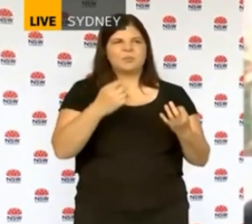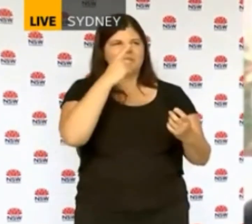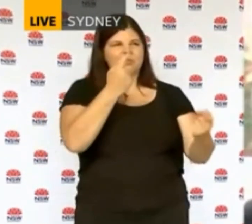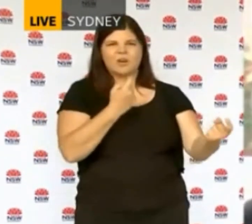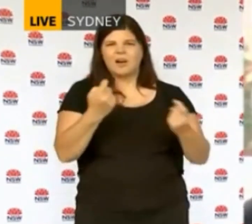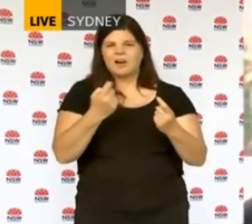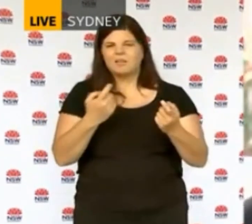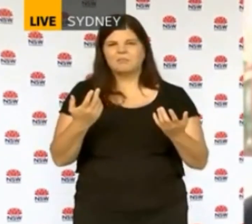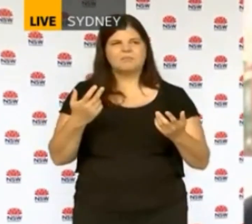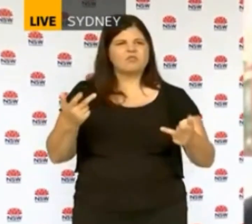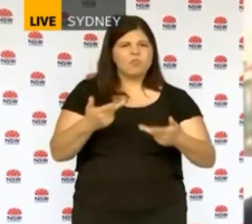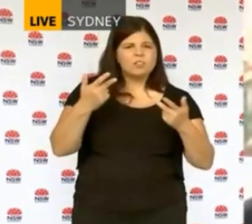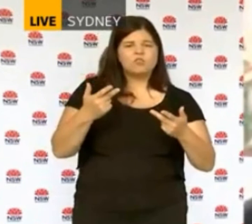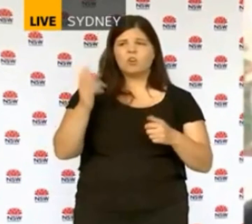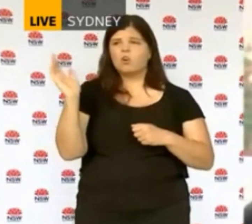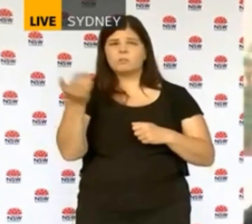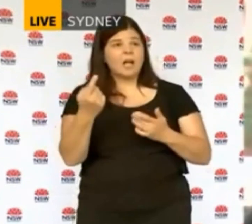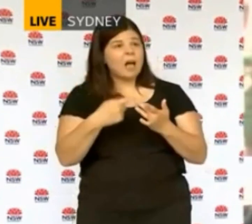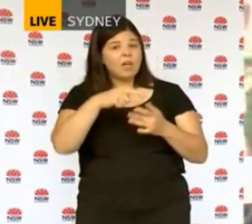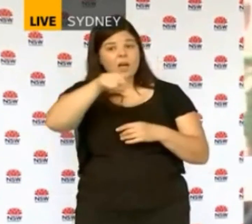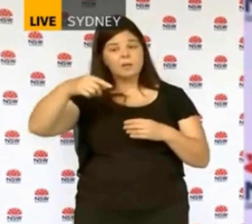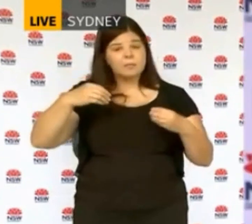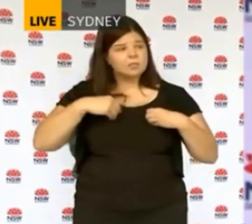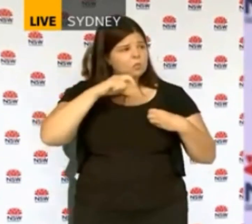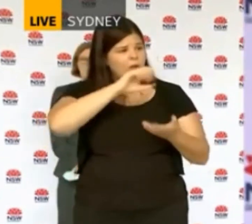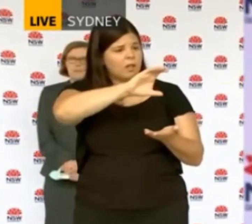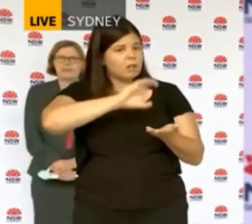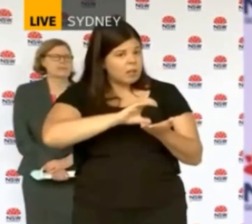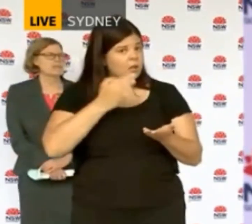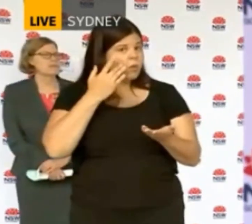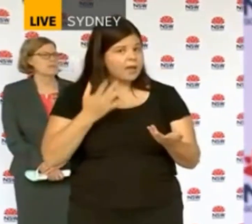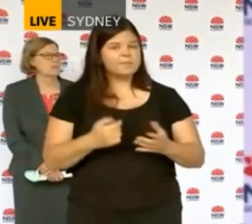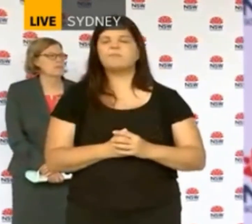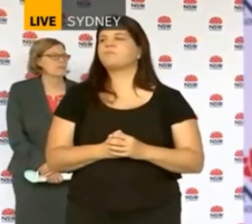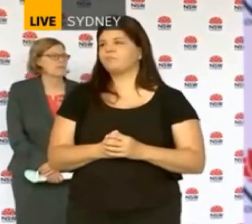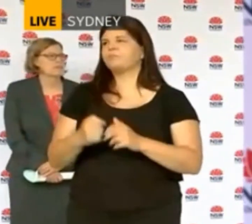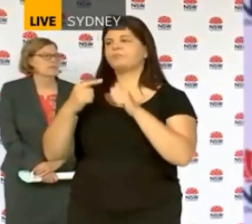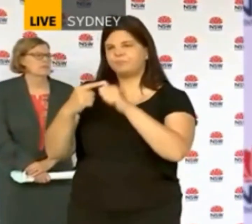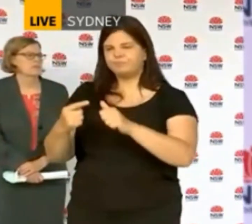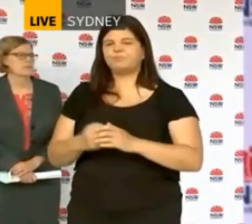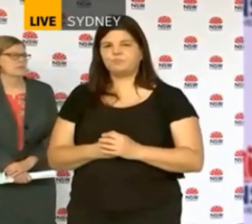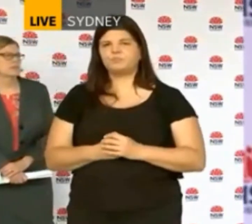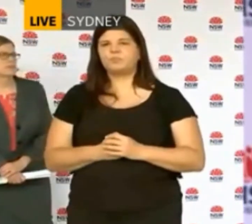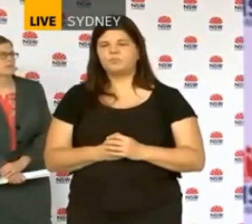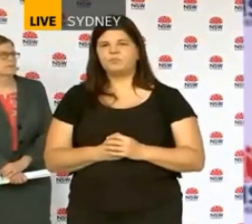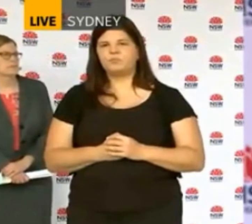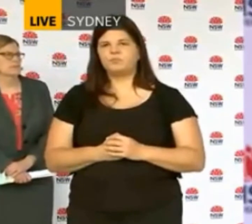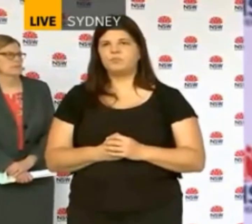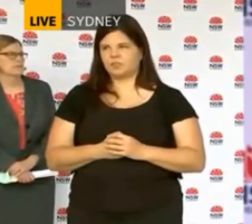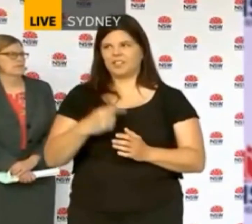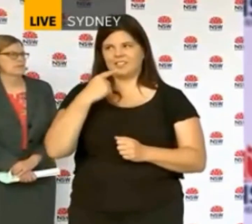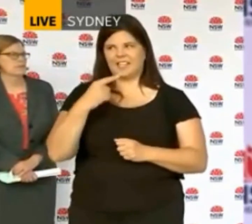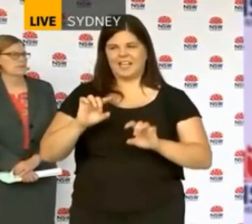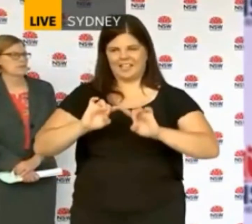extended beyond restaurants and hospitality venues? Okay, so firstly, can I again reconfirm that as of midnight